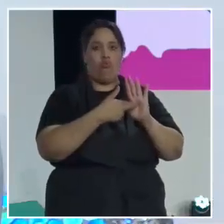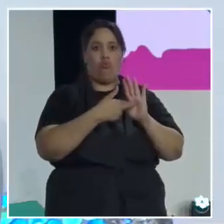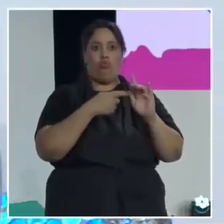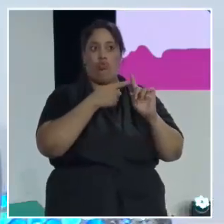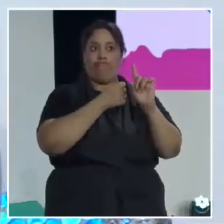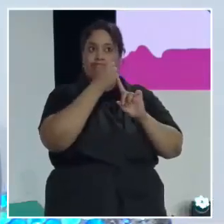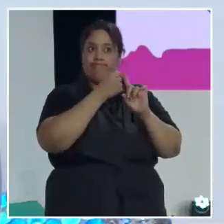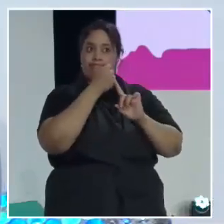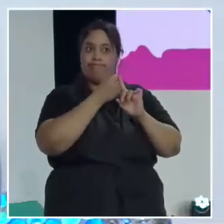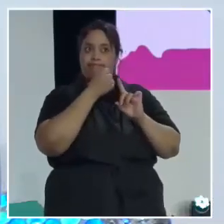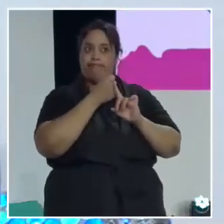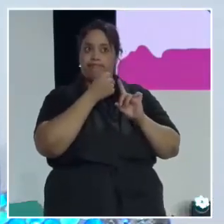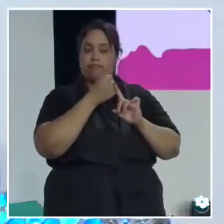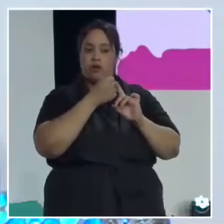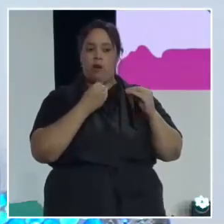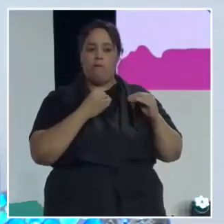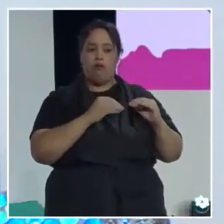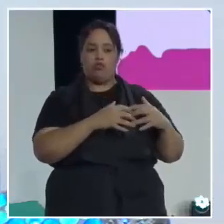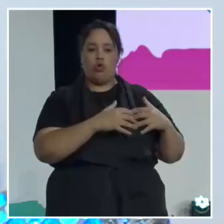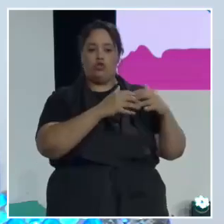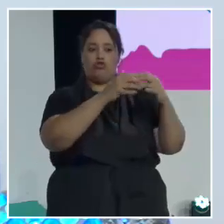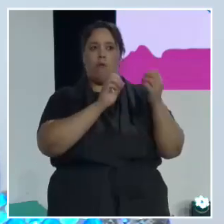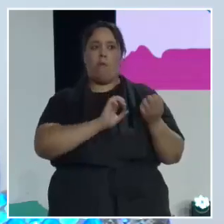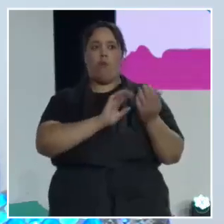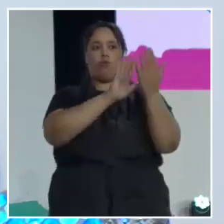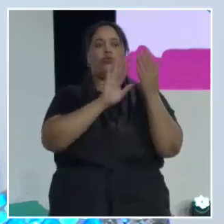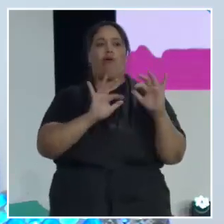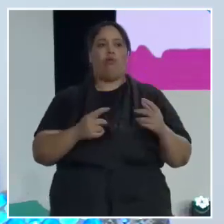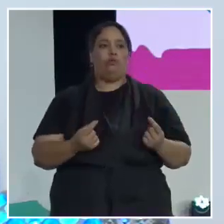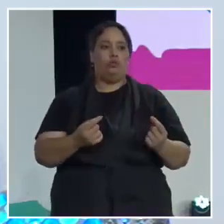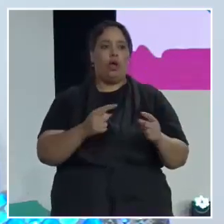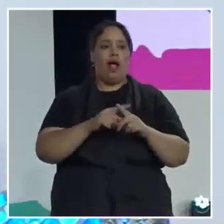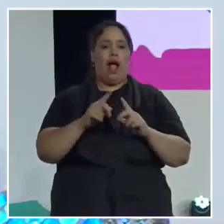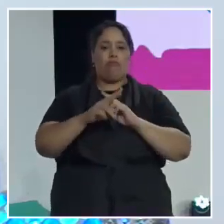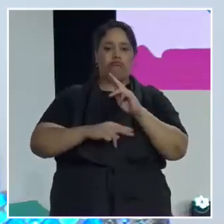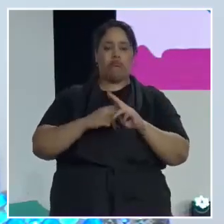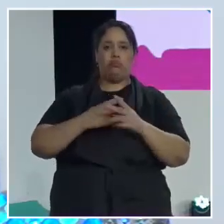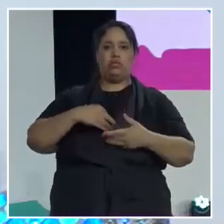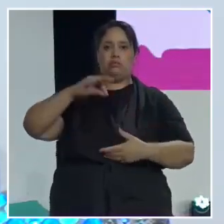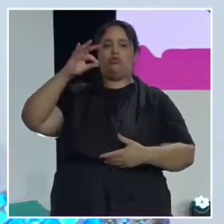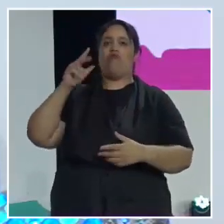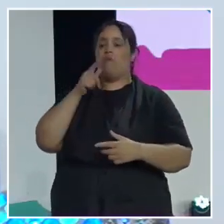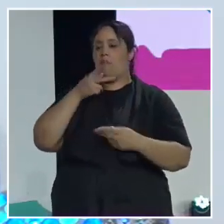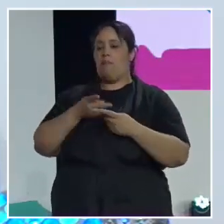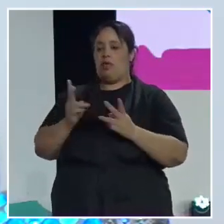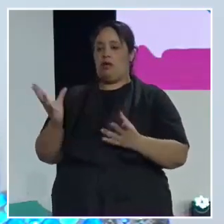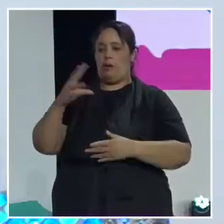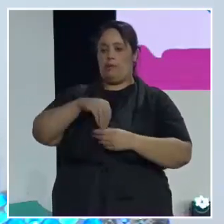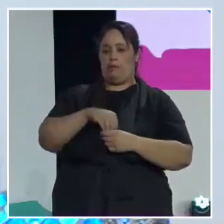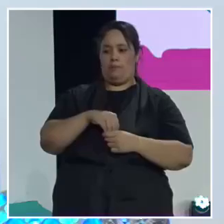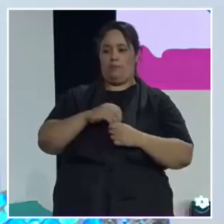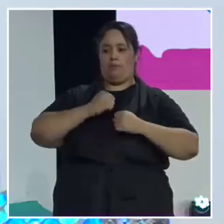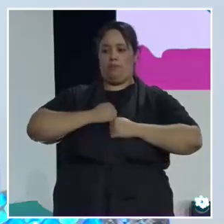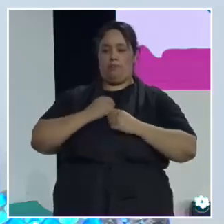an approach of market creation and try to reignite the spirit of public entrepreneurship. And as it comes to